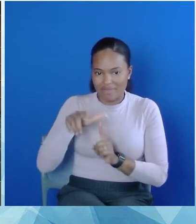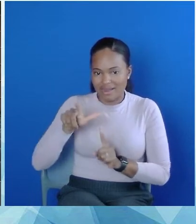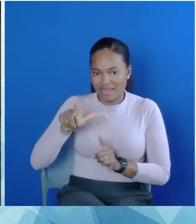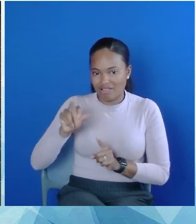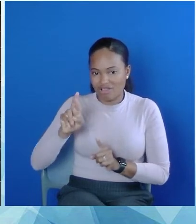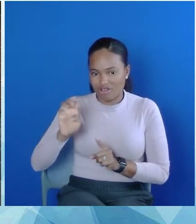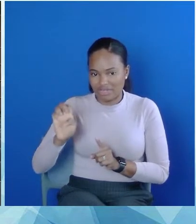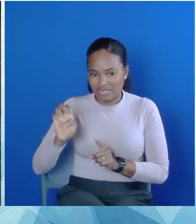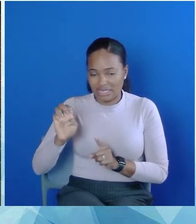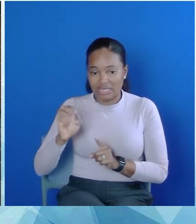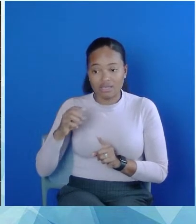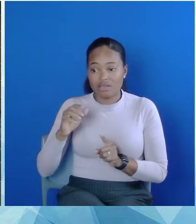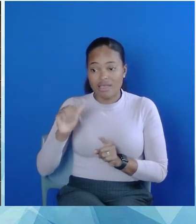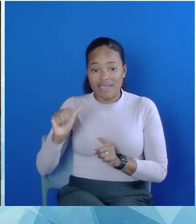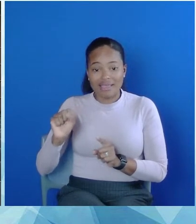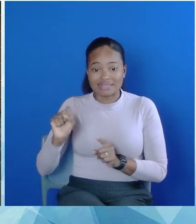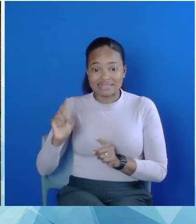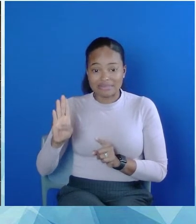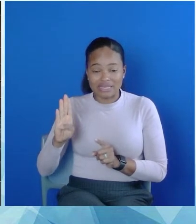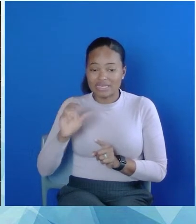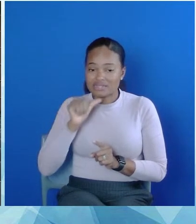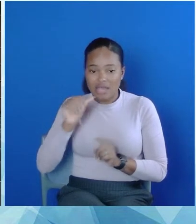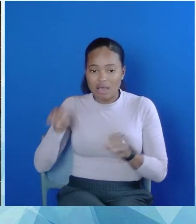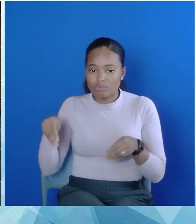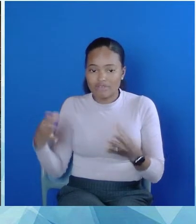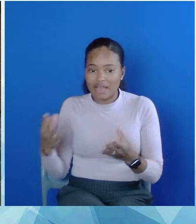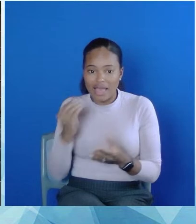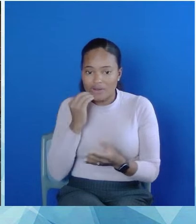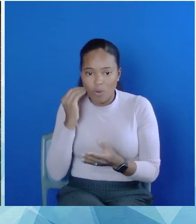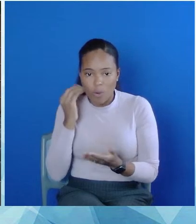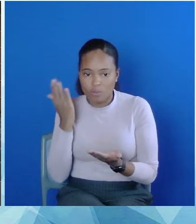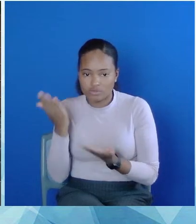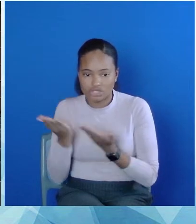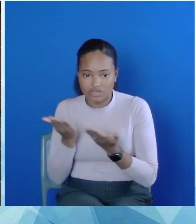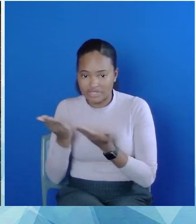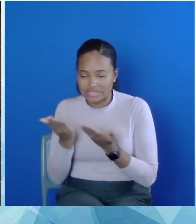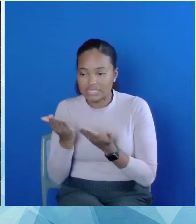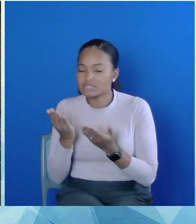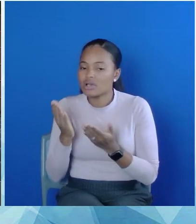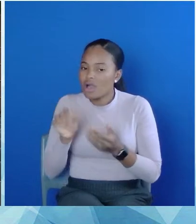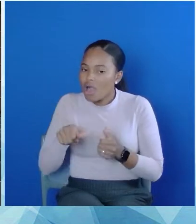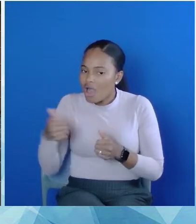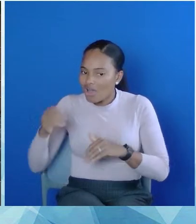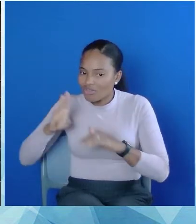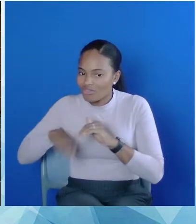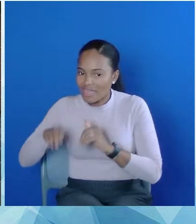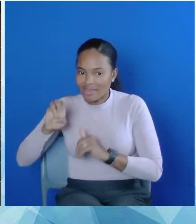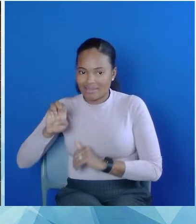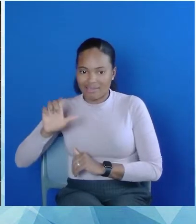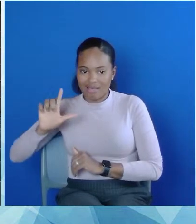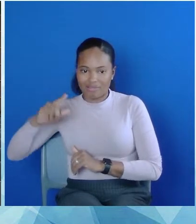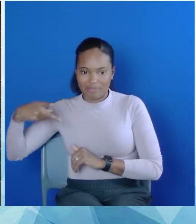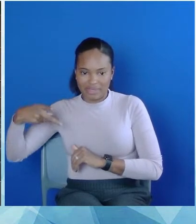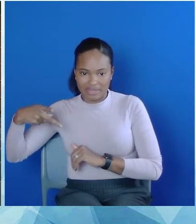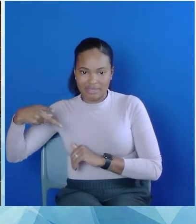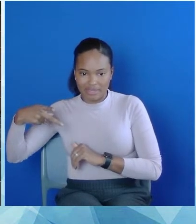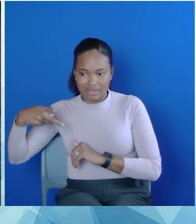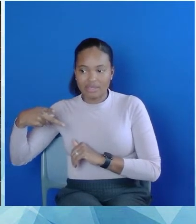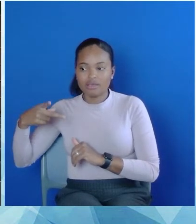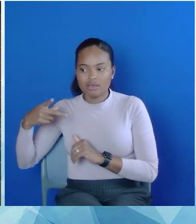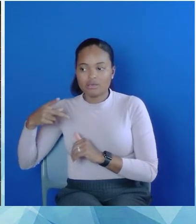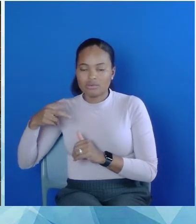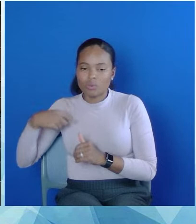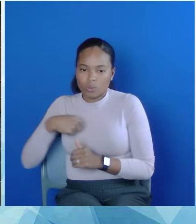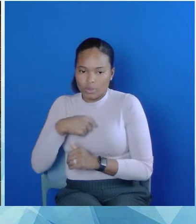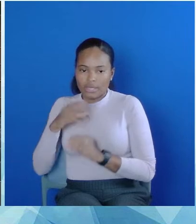homebound services except for the early learning program where we do, where we have services in